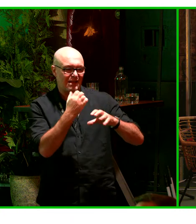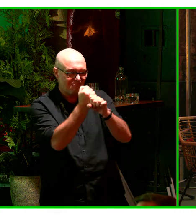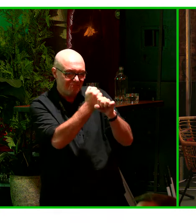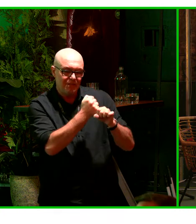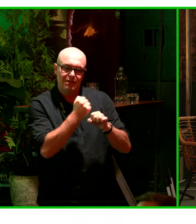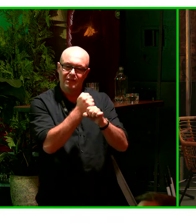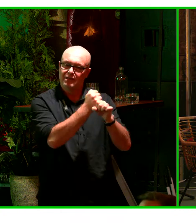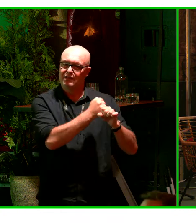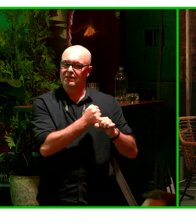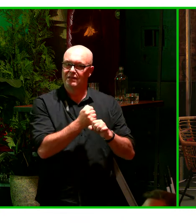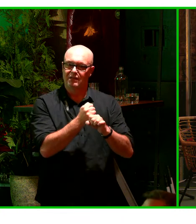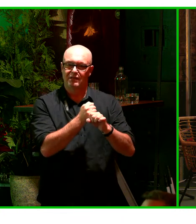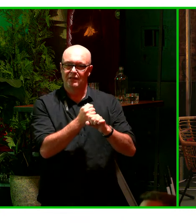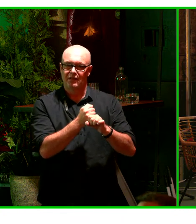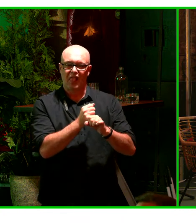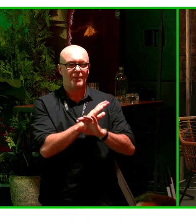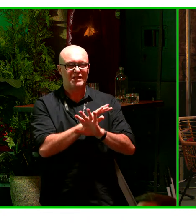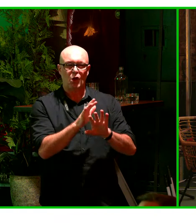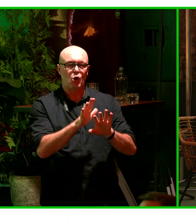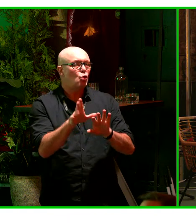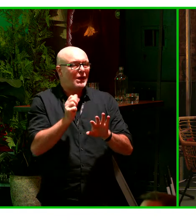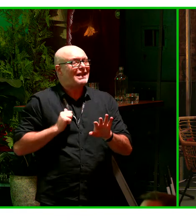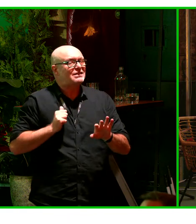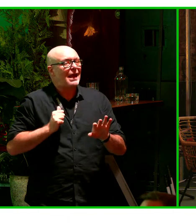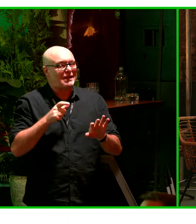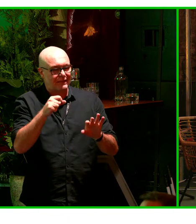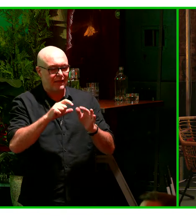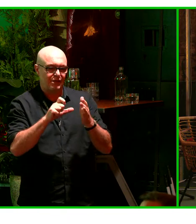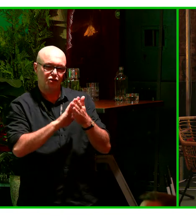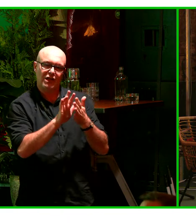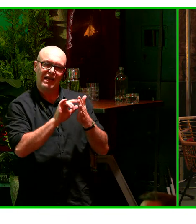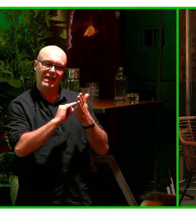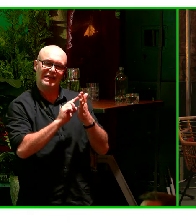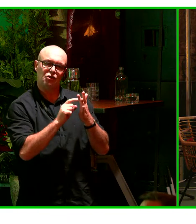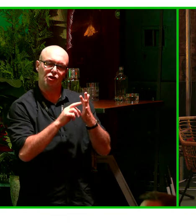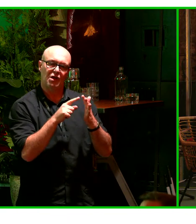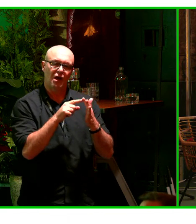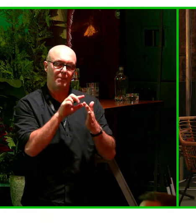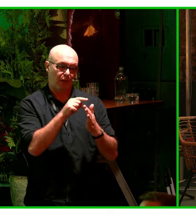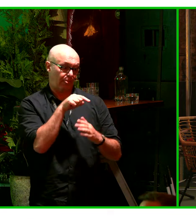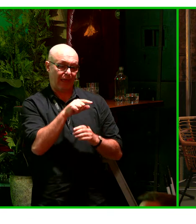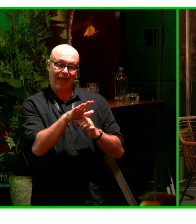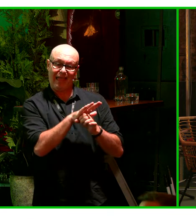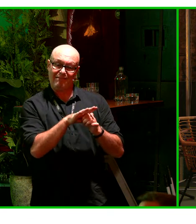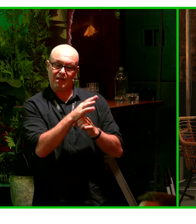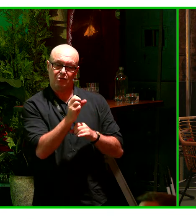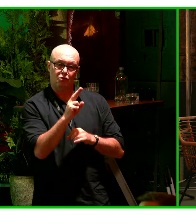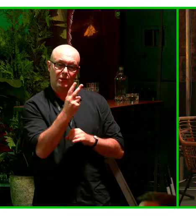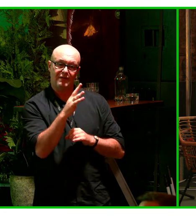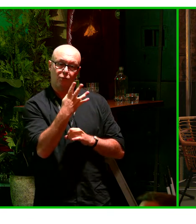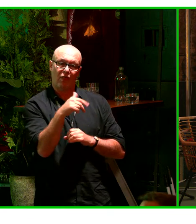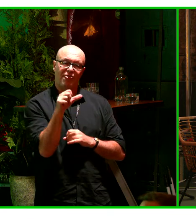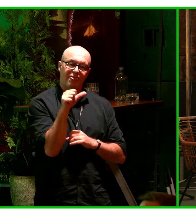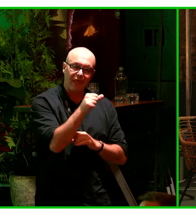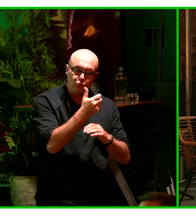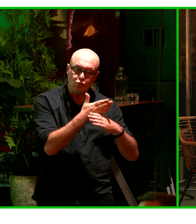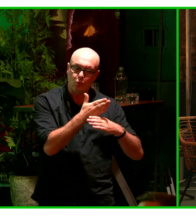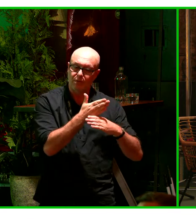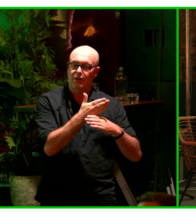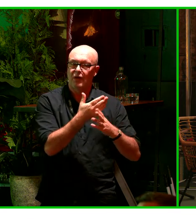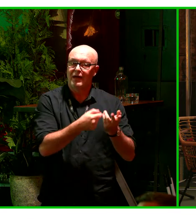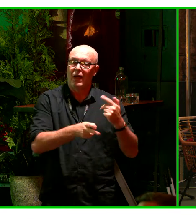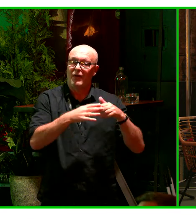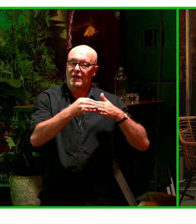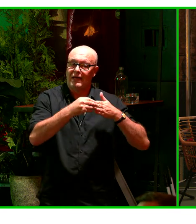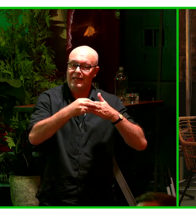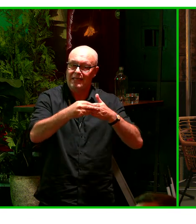normally everyone's image of Cheshire. But this industrial area is home to 24,000 jobs, and we think by leading the net zero